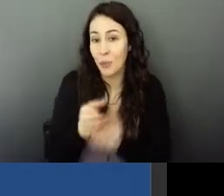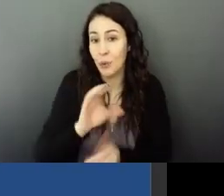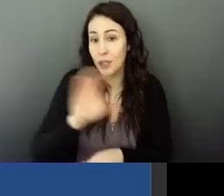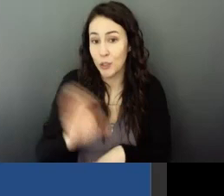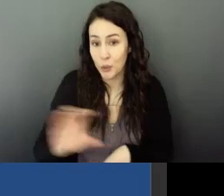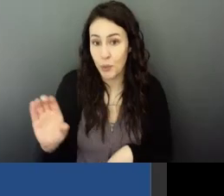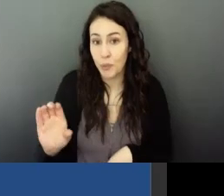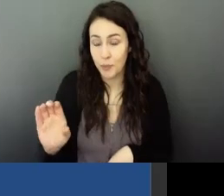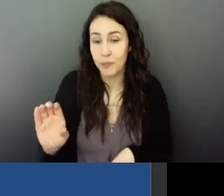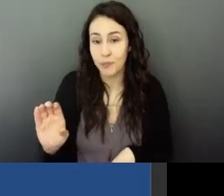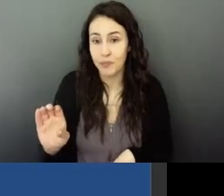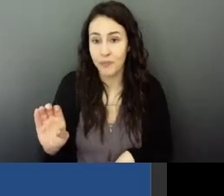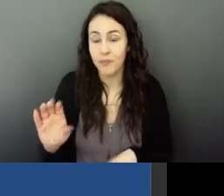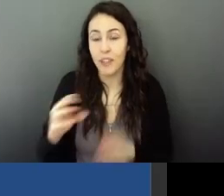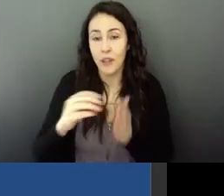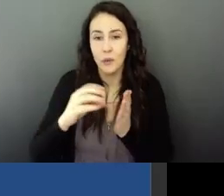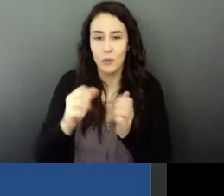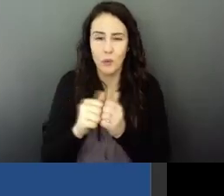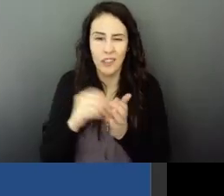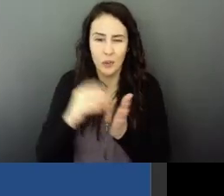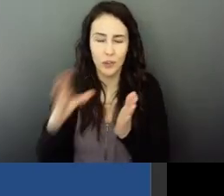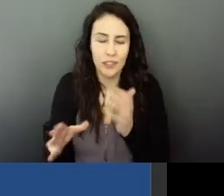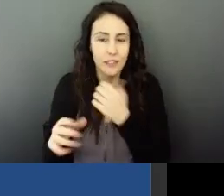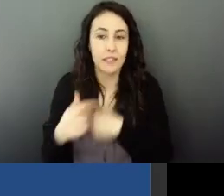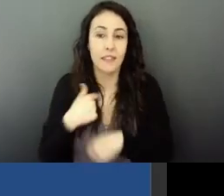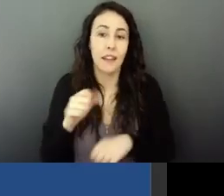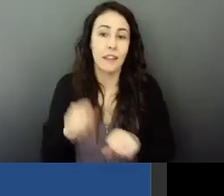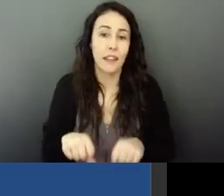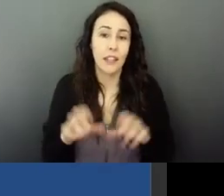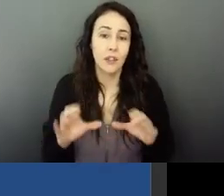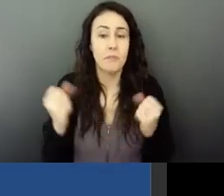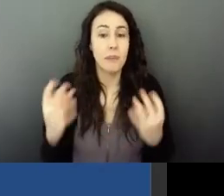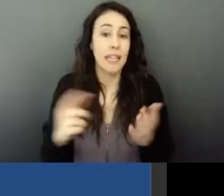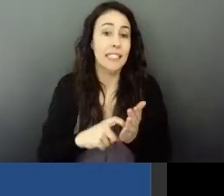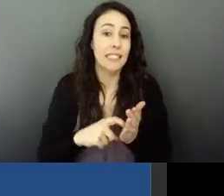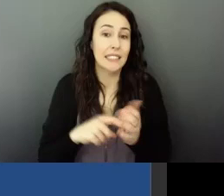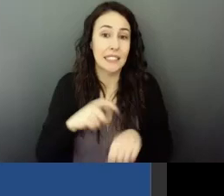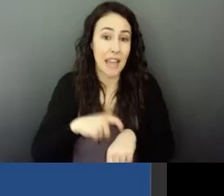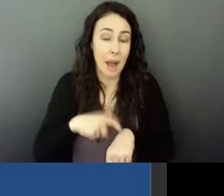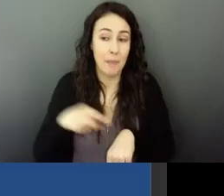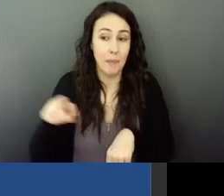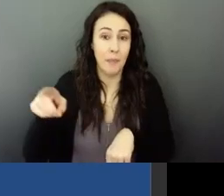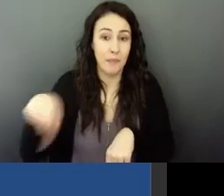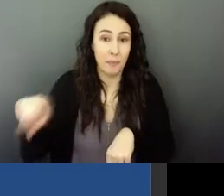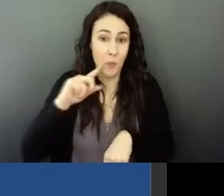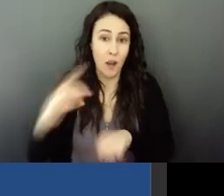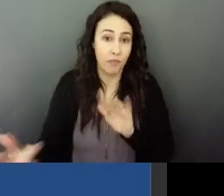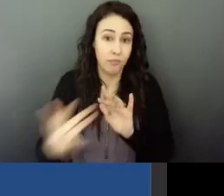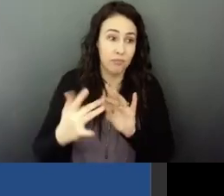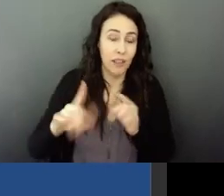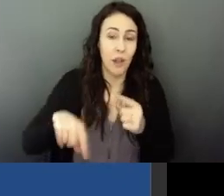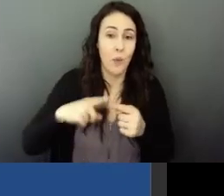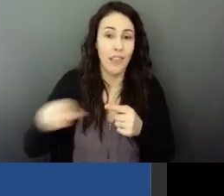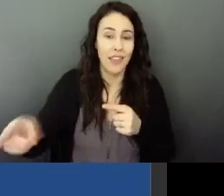I can do this. A lot of times students will reach out when they're starting the competency, which is what